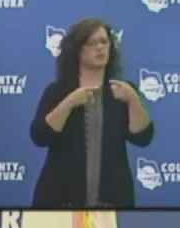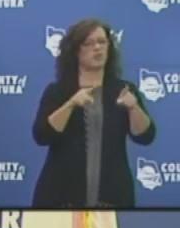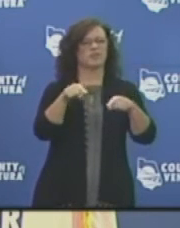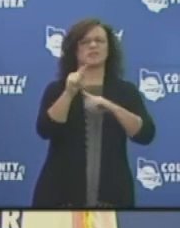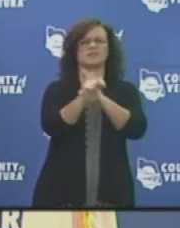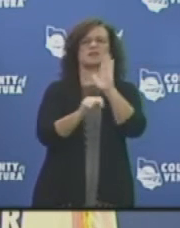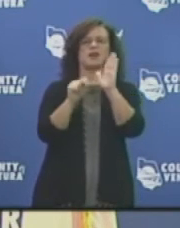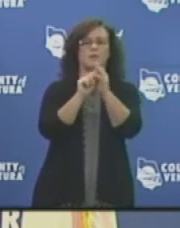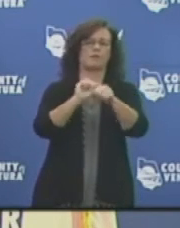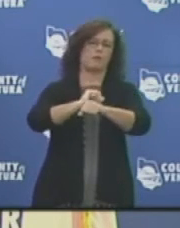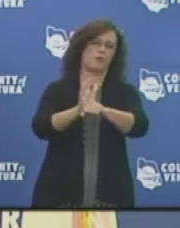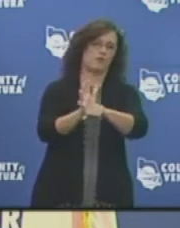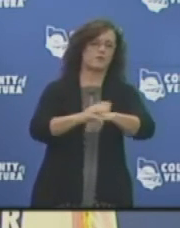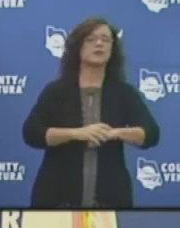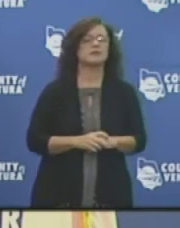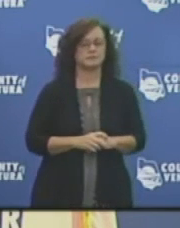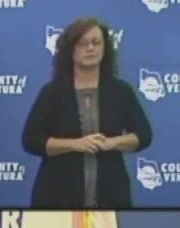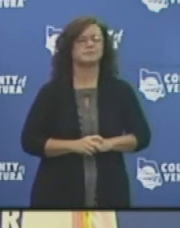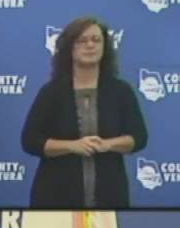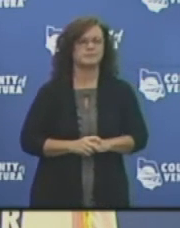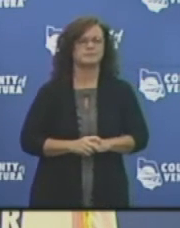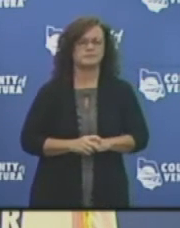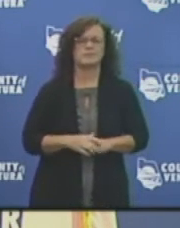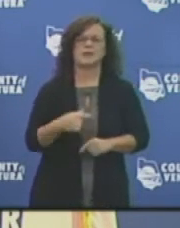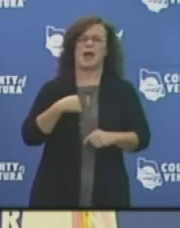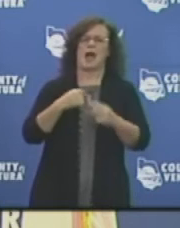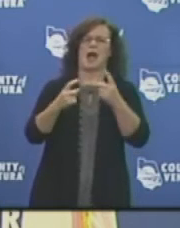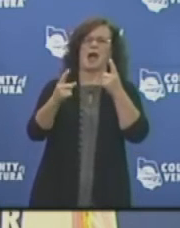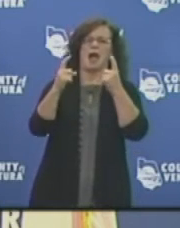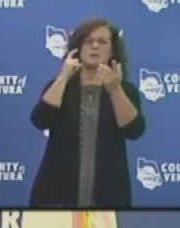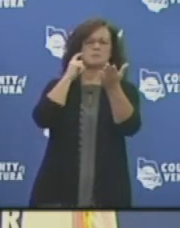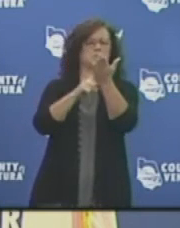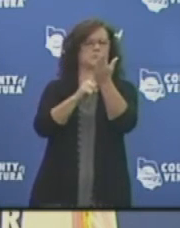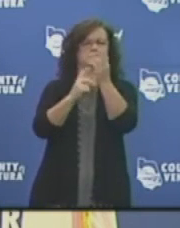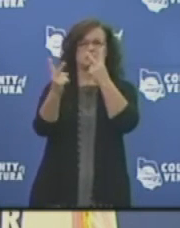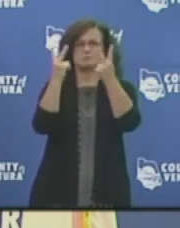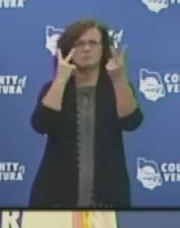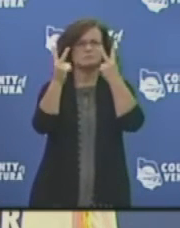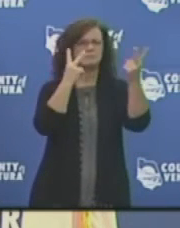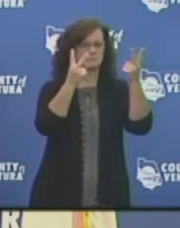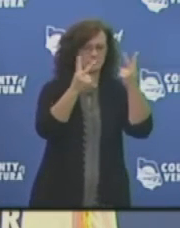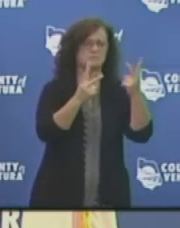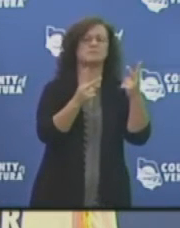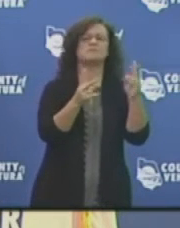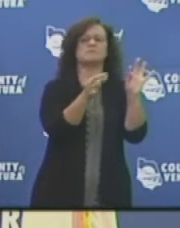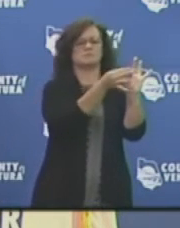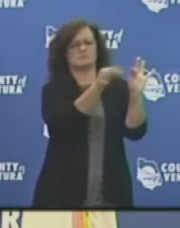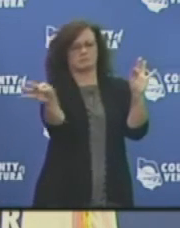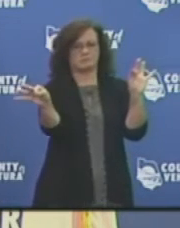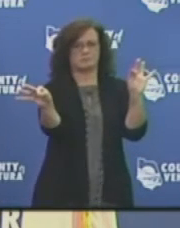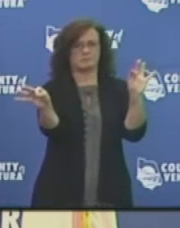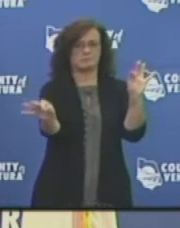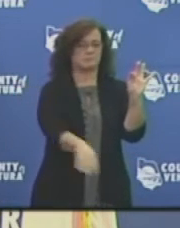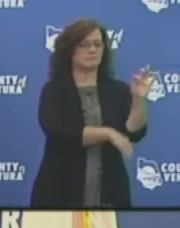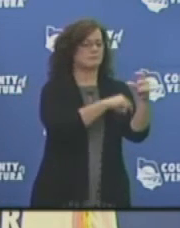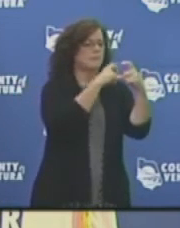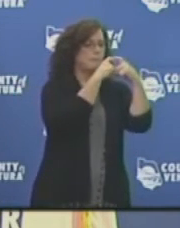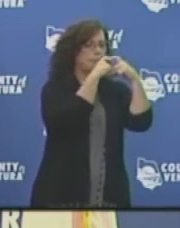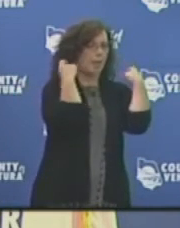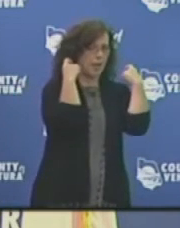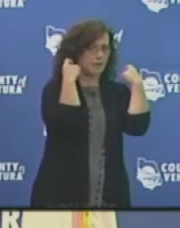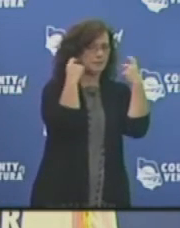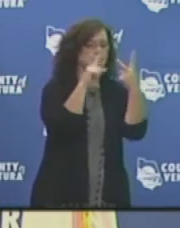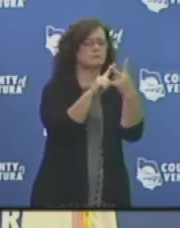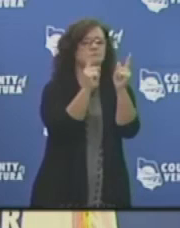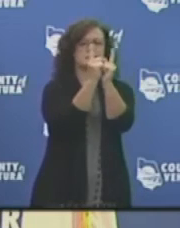I have been singing a mantra lately: masks, distance, wash your hands. 3 easy steps